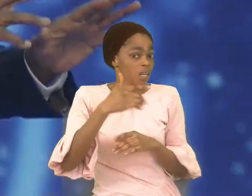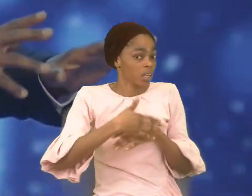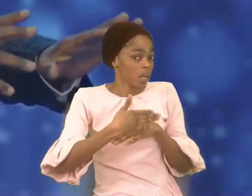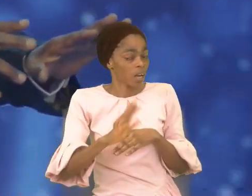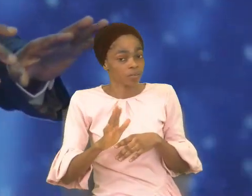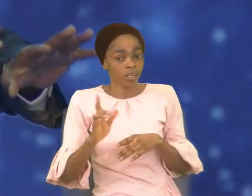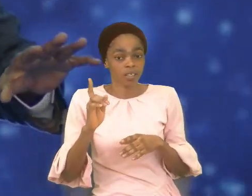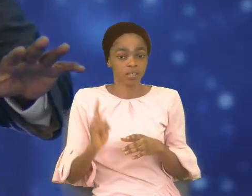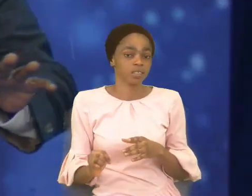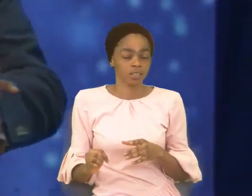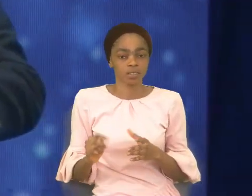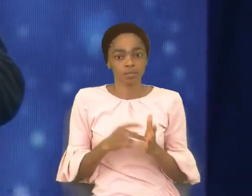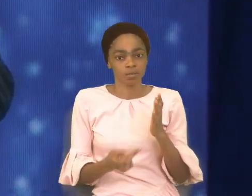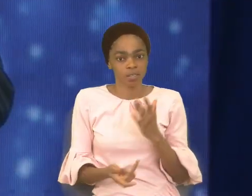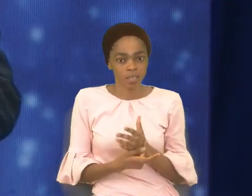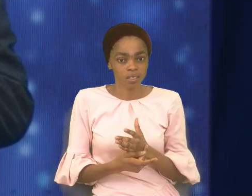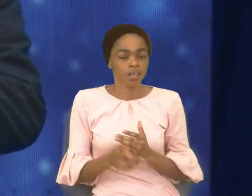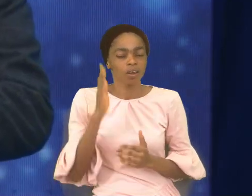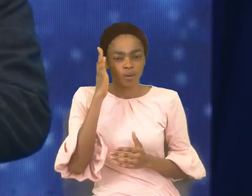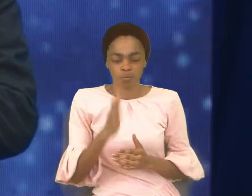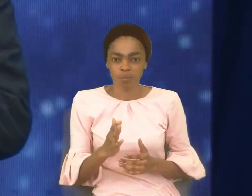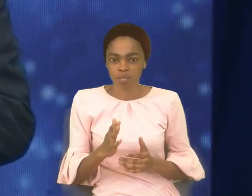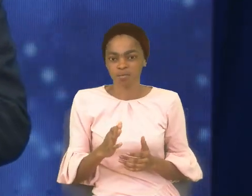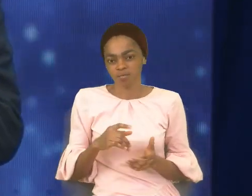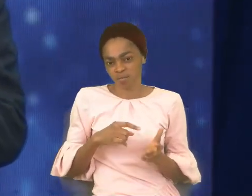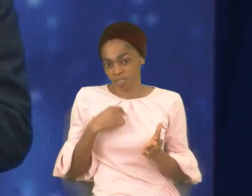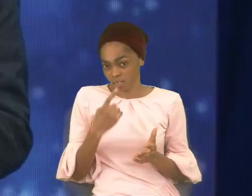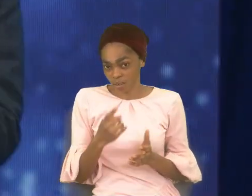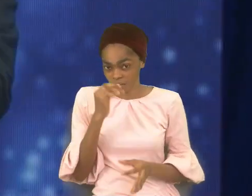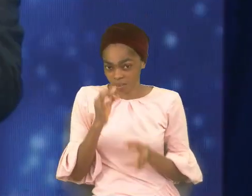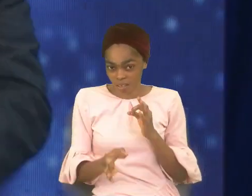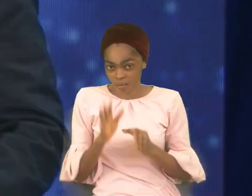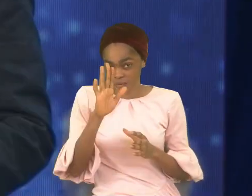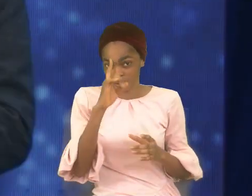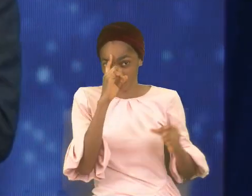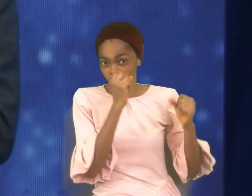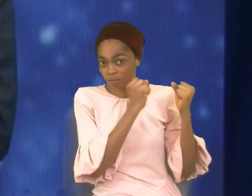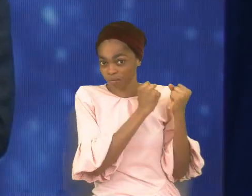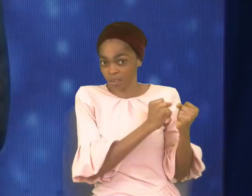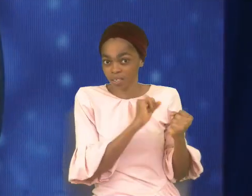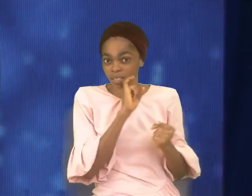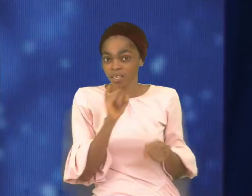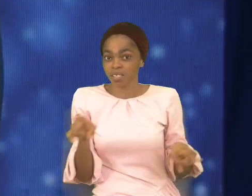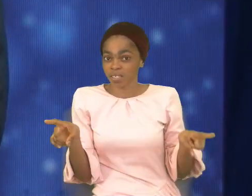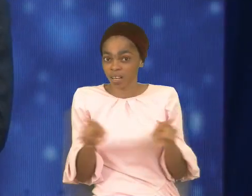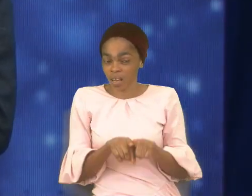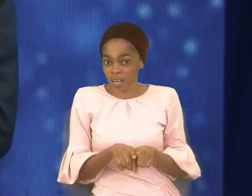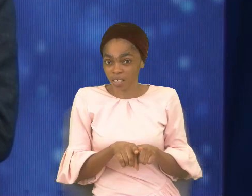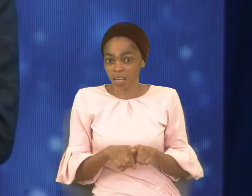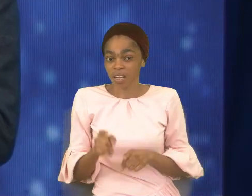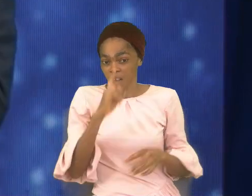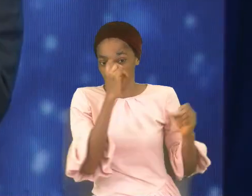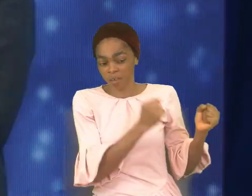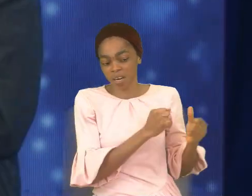your faith is like a kind of a faith that passes away, like that of